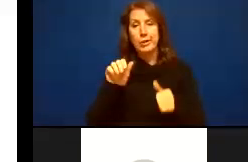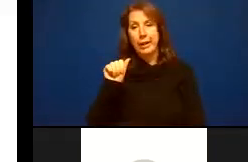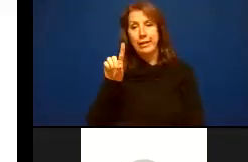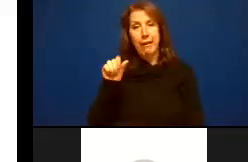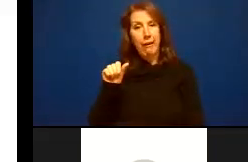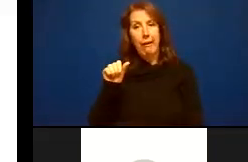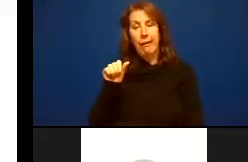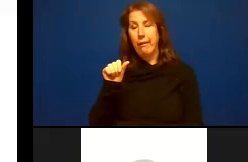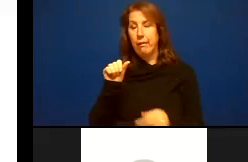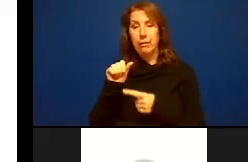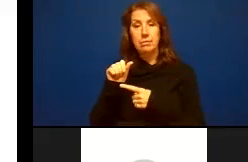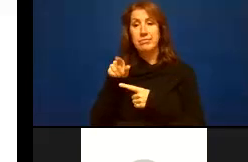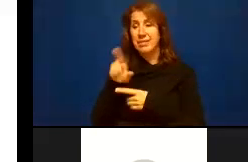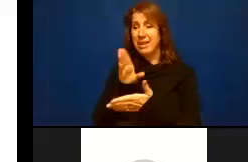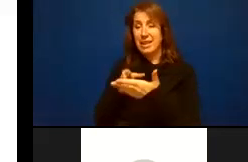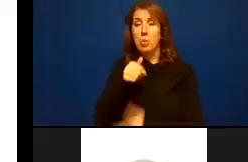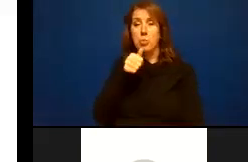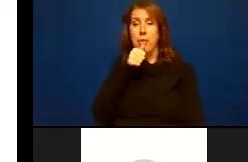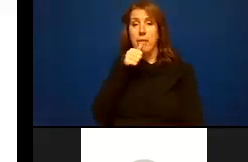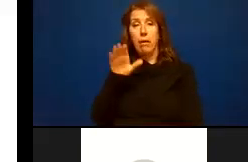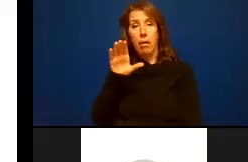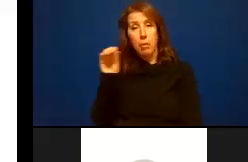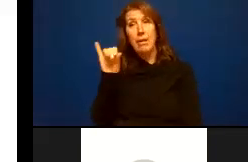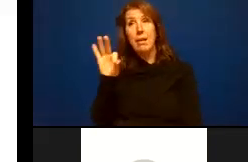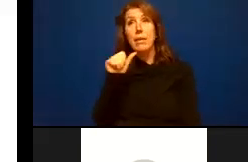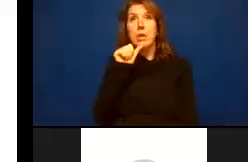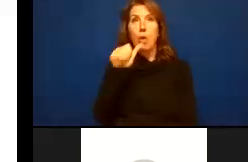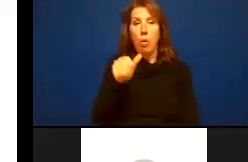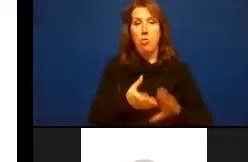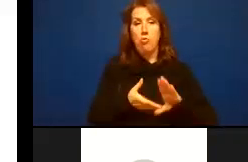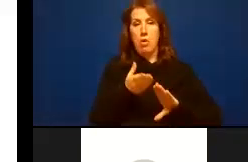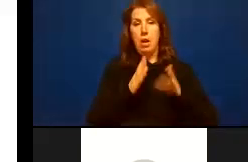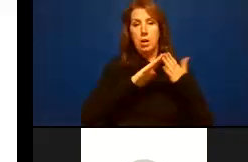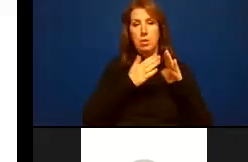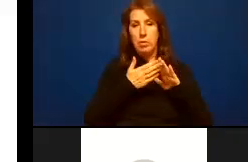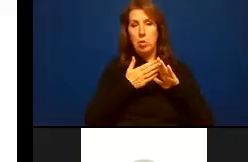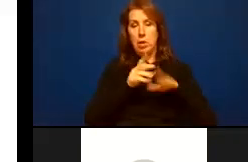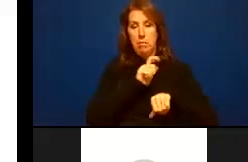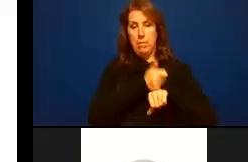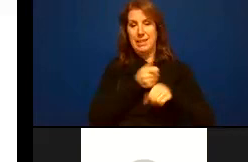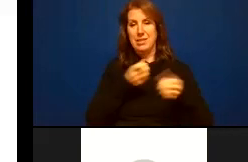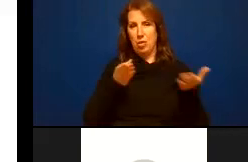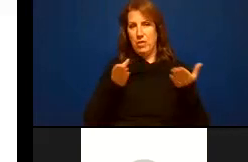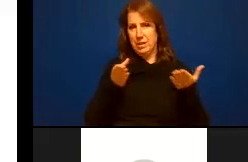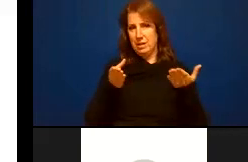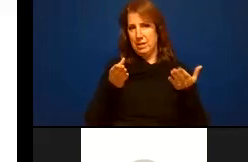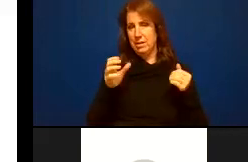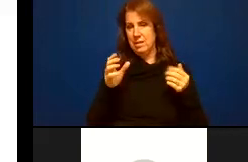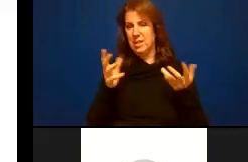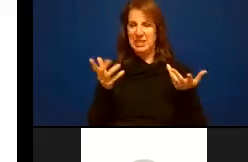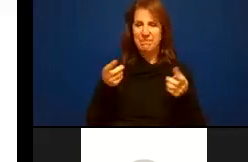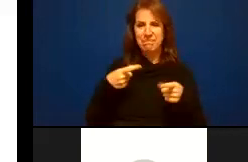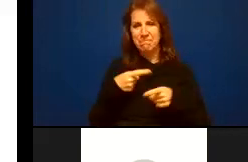a private facility if they don't also run the community-based services you're talking about. So I think the nature of